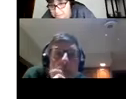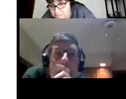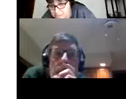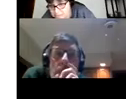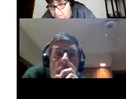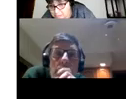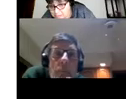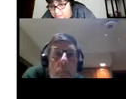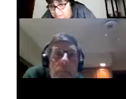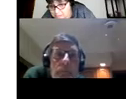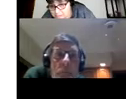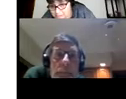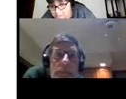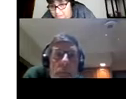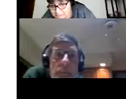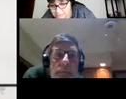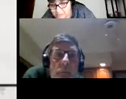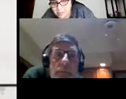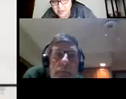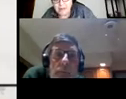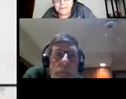in varying degrees.